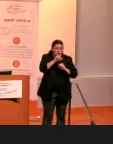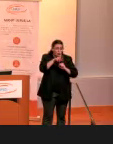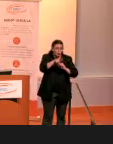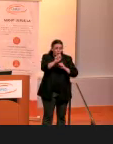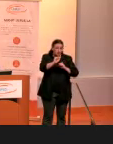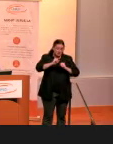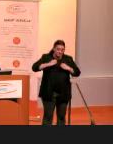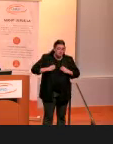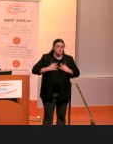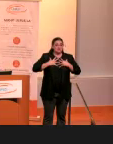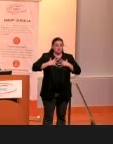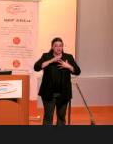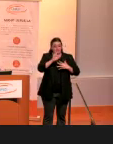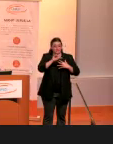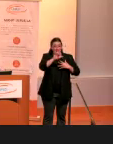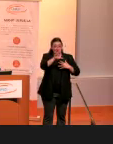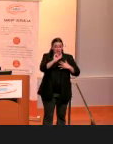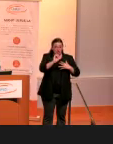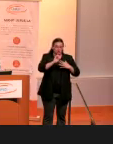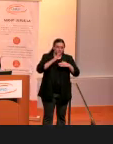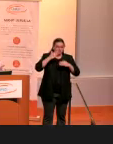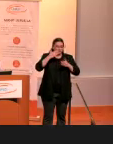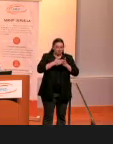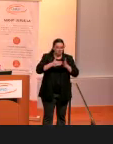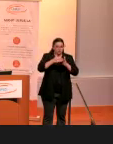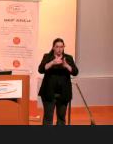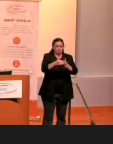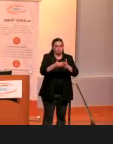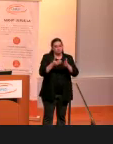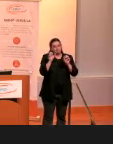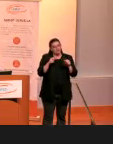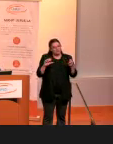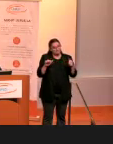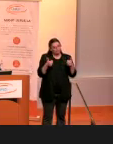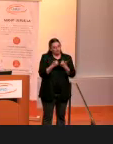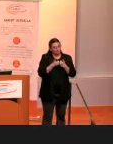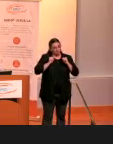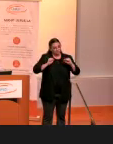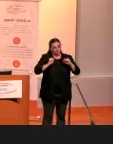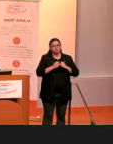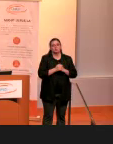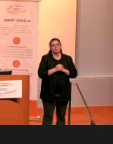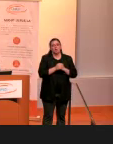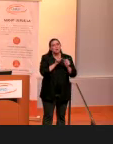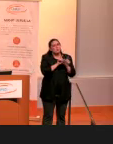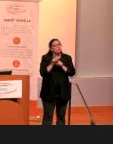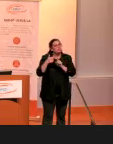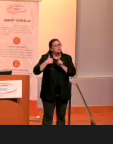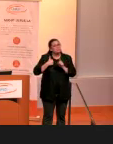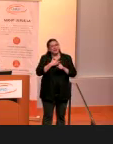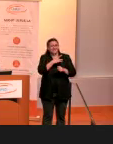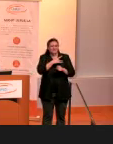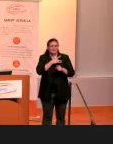cetera. So we know that a lot of these, what we call traditional cardiac risk factors, are certainly at play in patients who